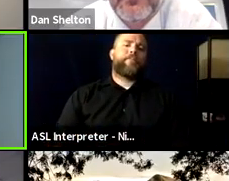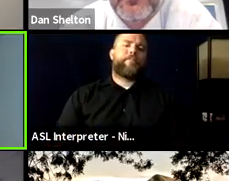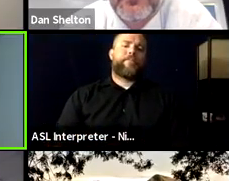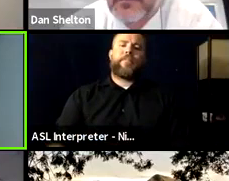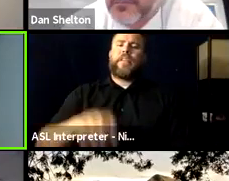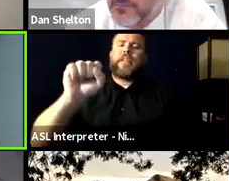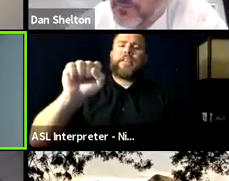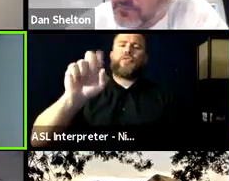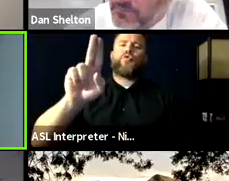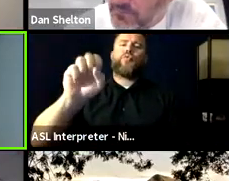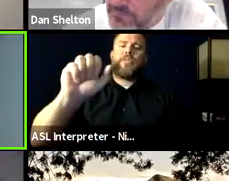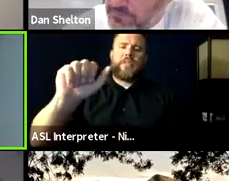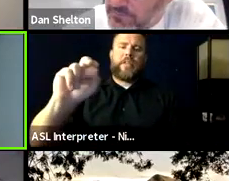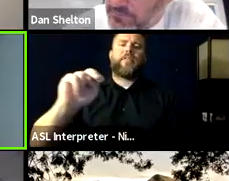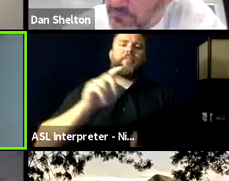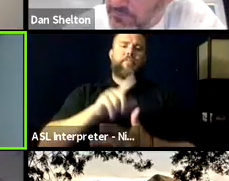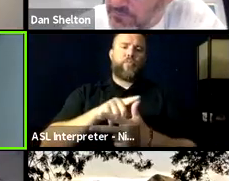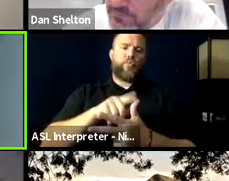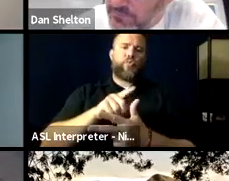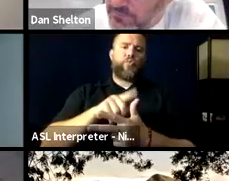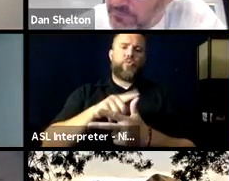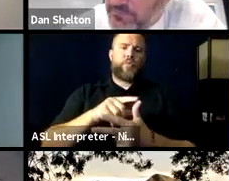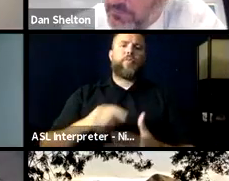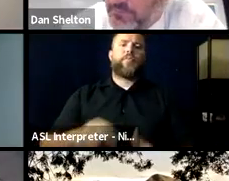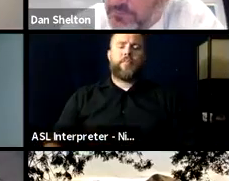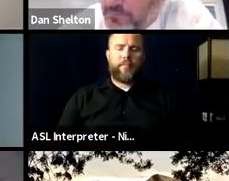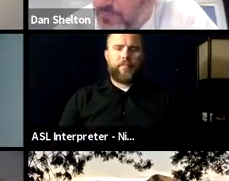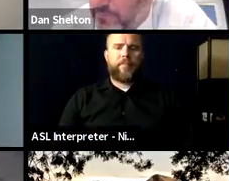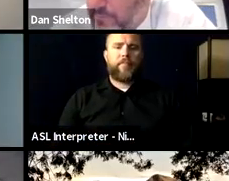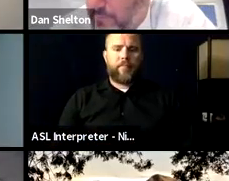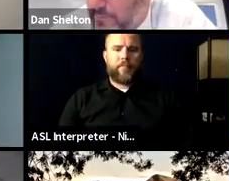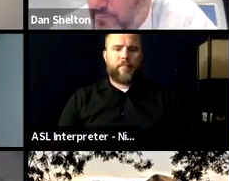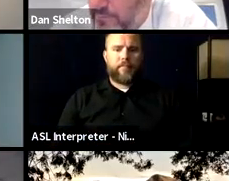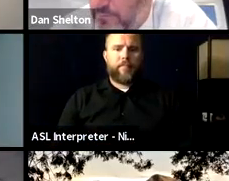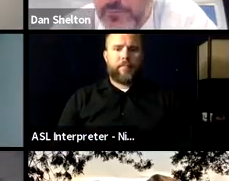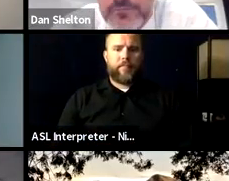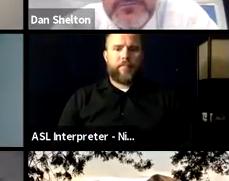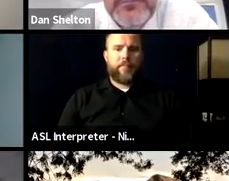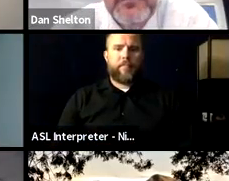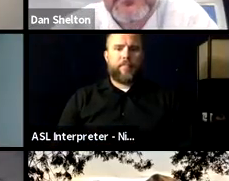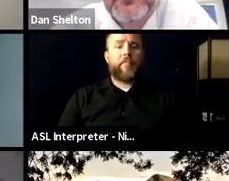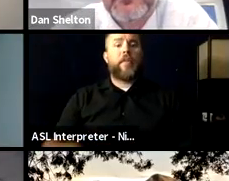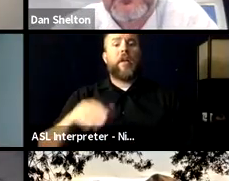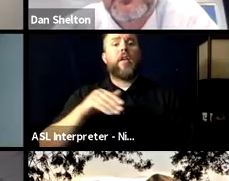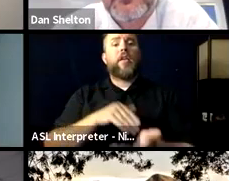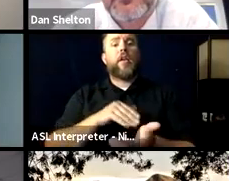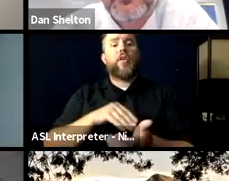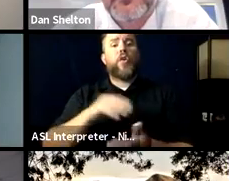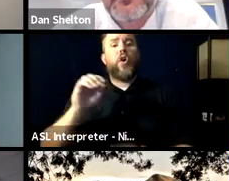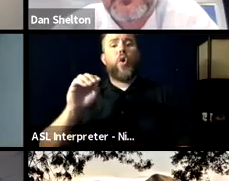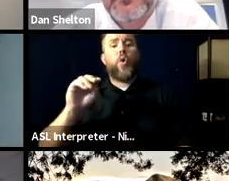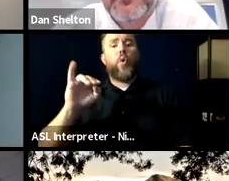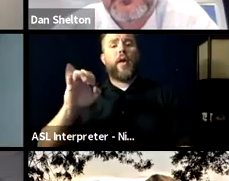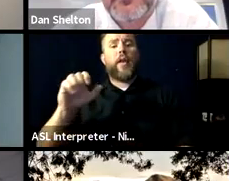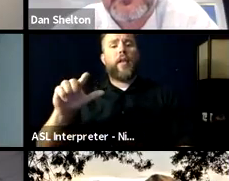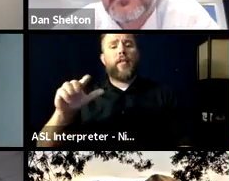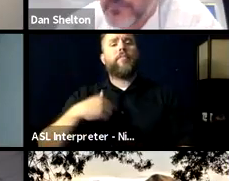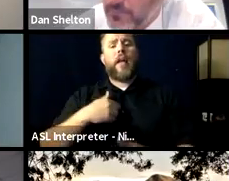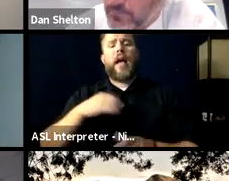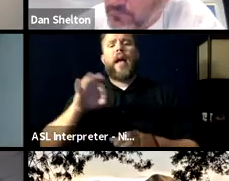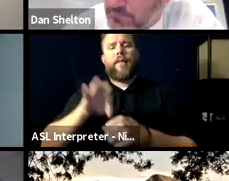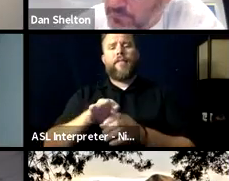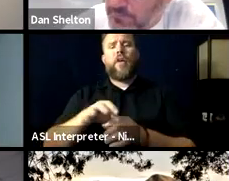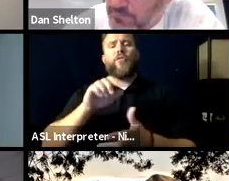Susan. That's Mrs. Mitchell. Okay. Susan Mitchell. Dr. O'Neill. Claire O'Neill, I vote for Susan